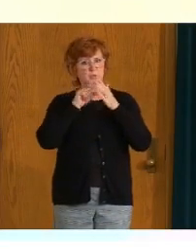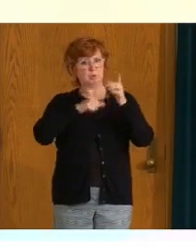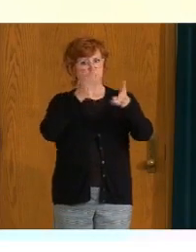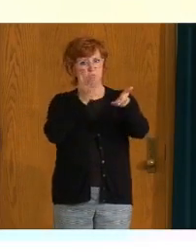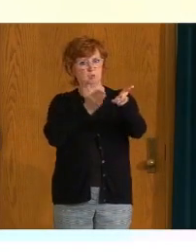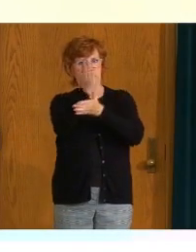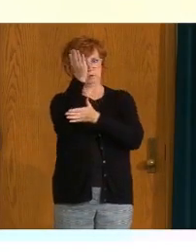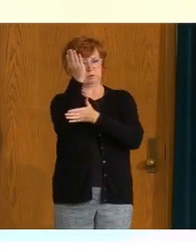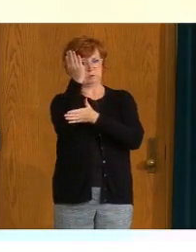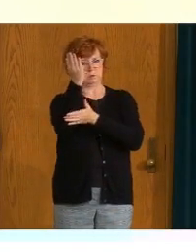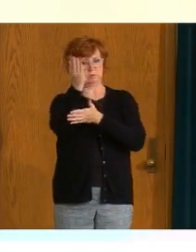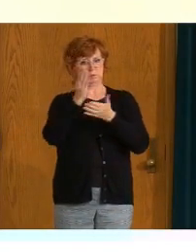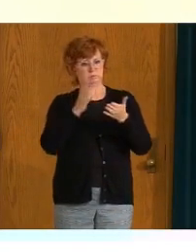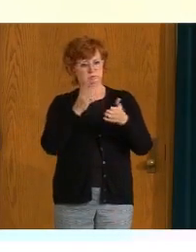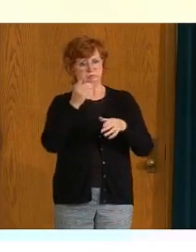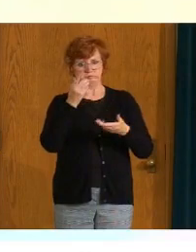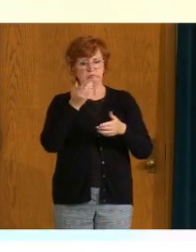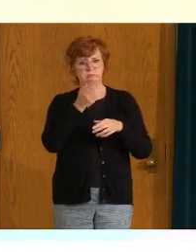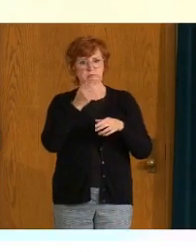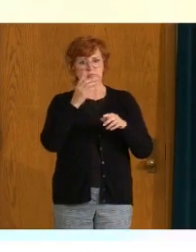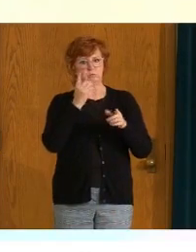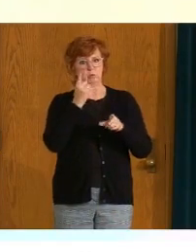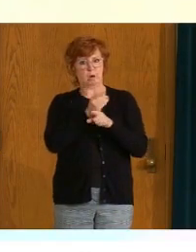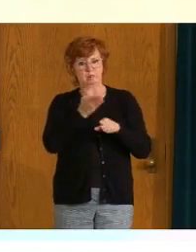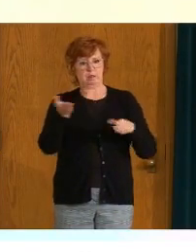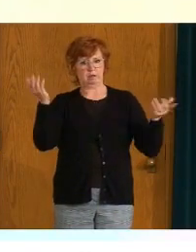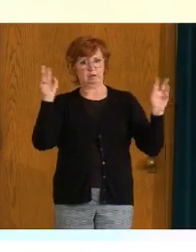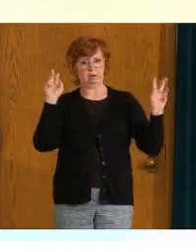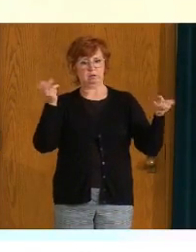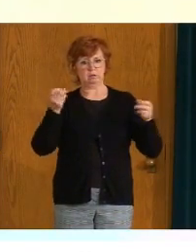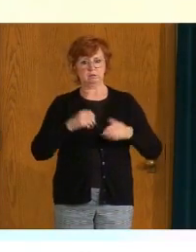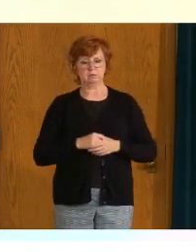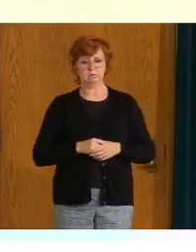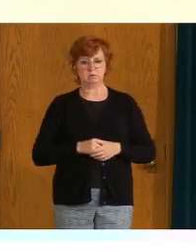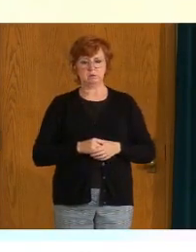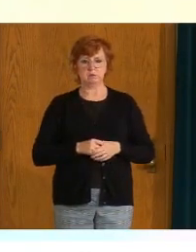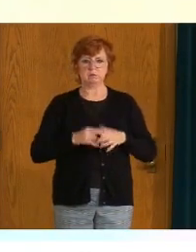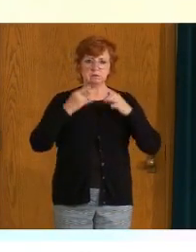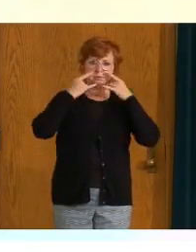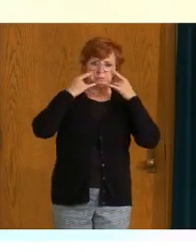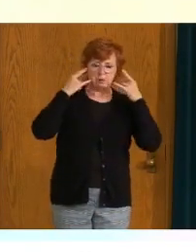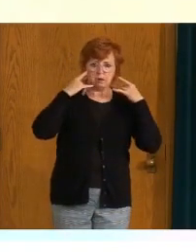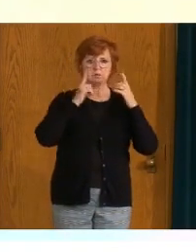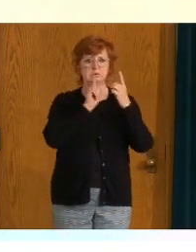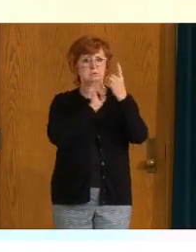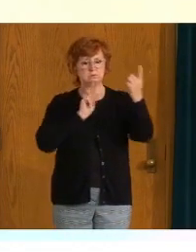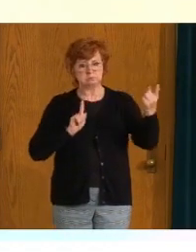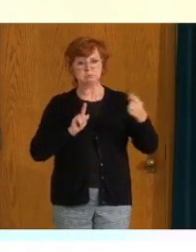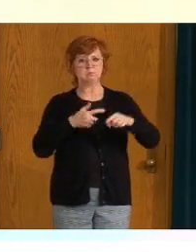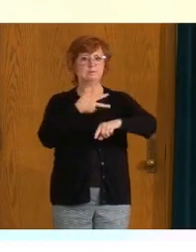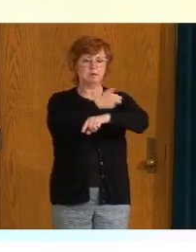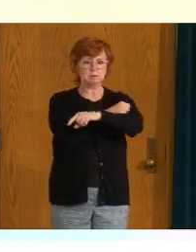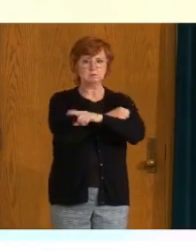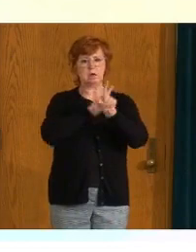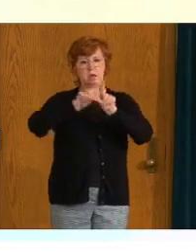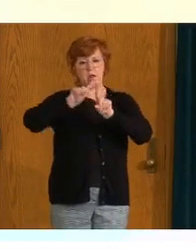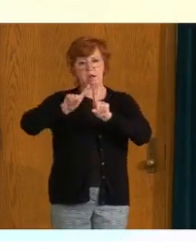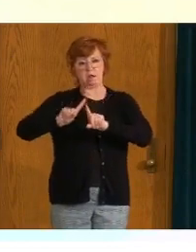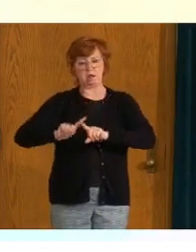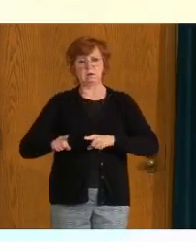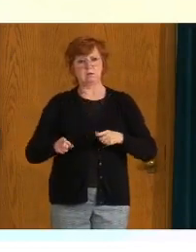we have gone through this pandemic. And I think we have to treat all of these measures with